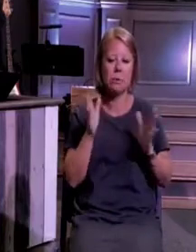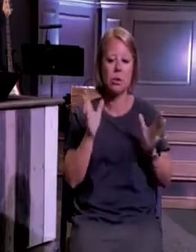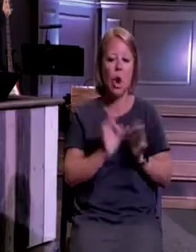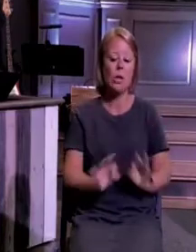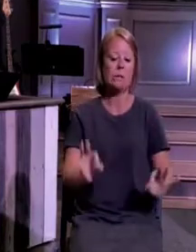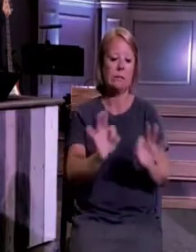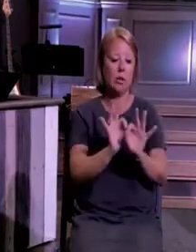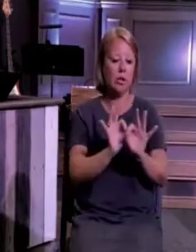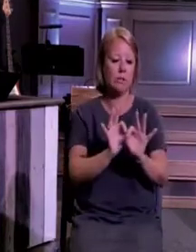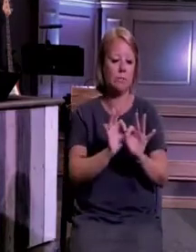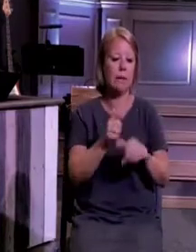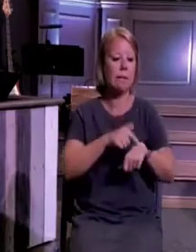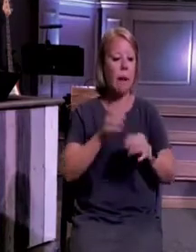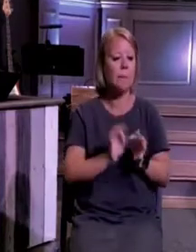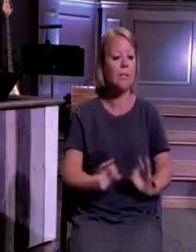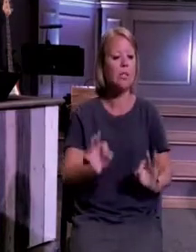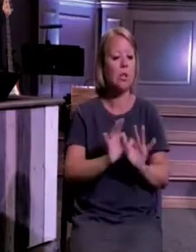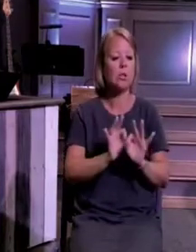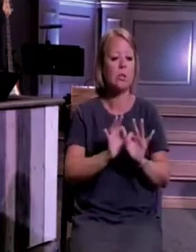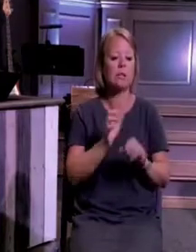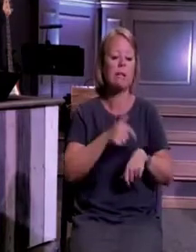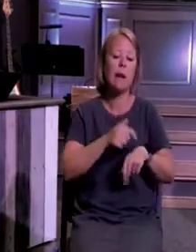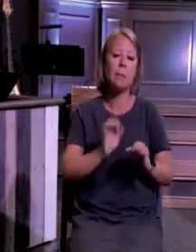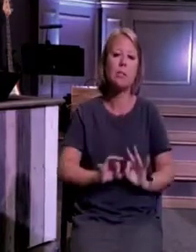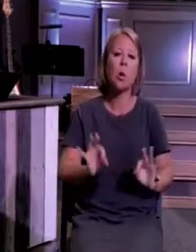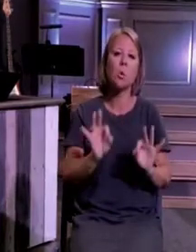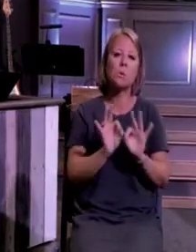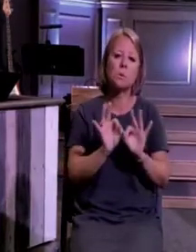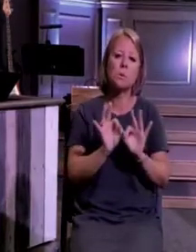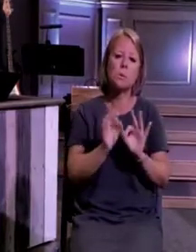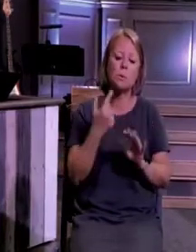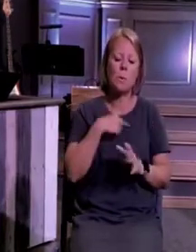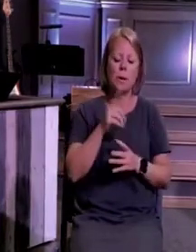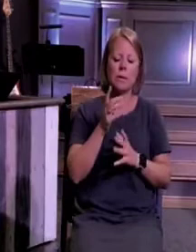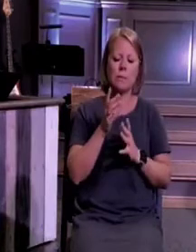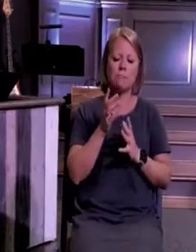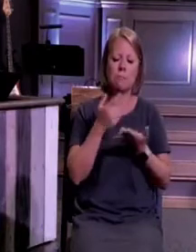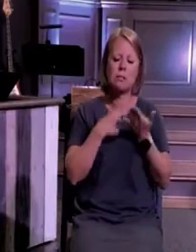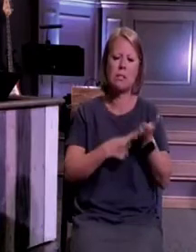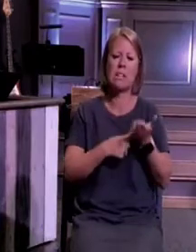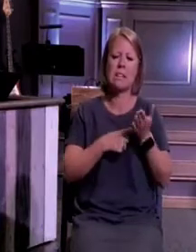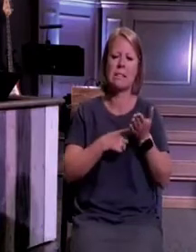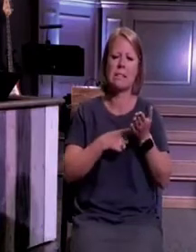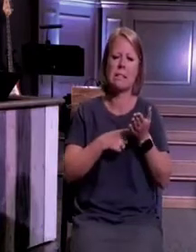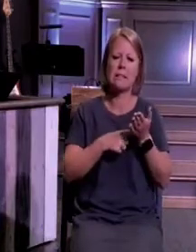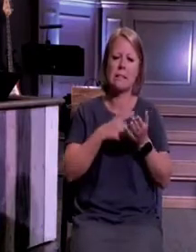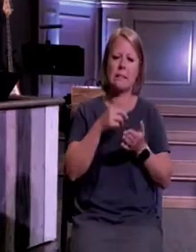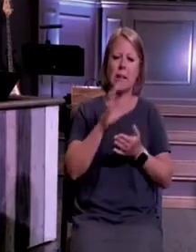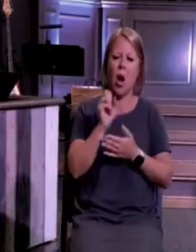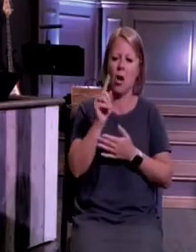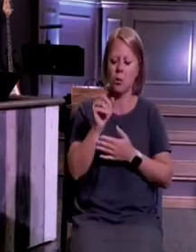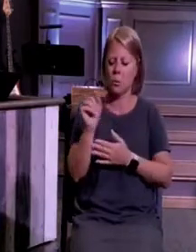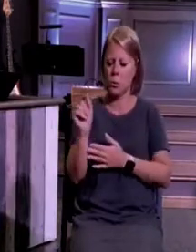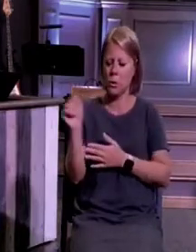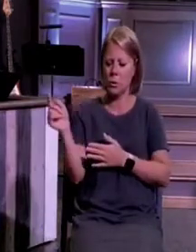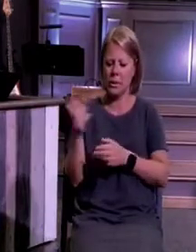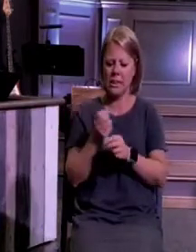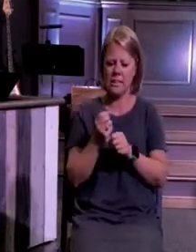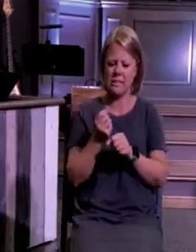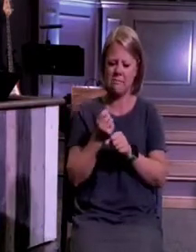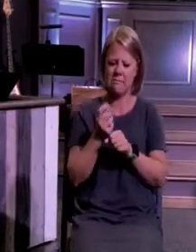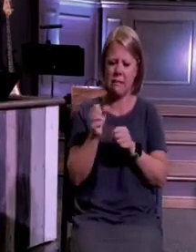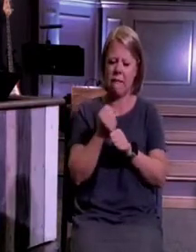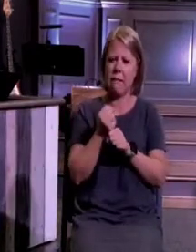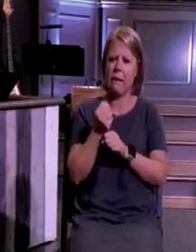I wrote it down. I said, God, okay, the time is urgent. We're talking about over a year and a half out. I don't understand it. Times are good. You want me to do a weird thing, call